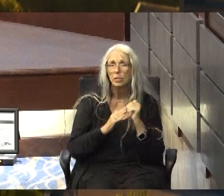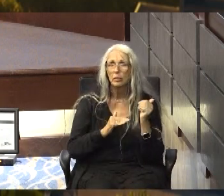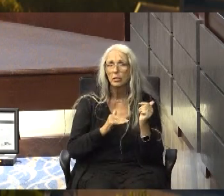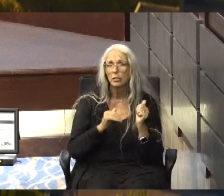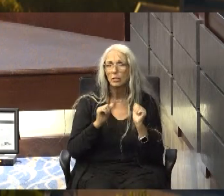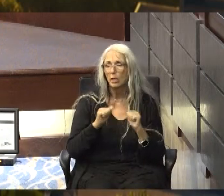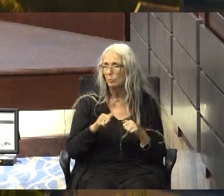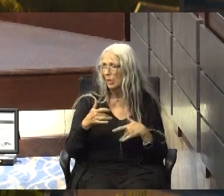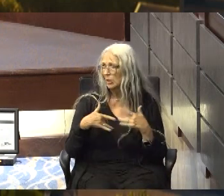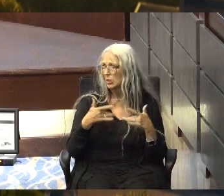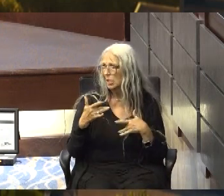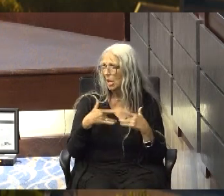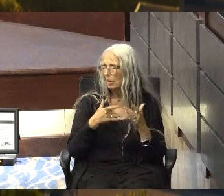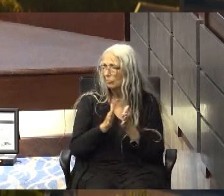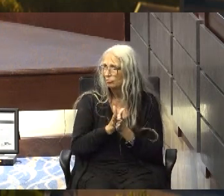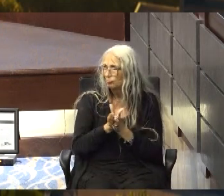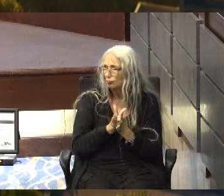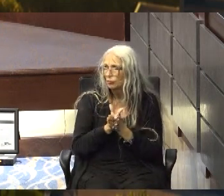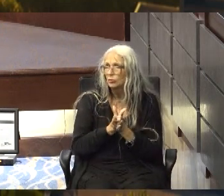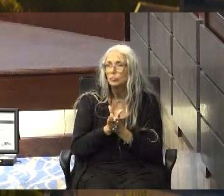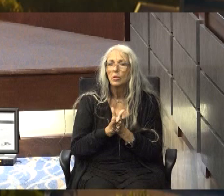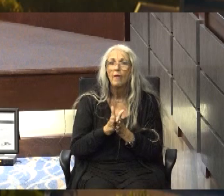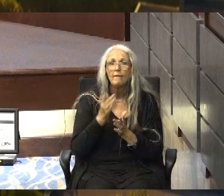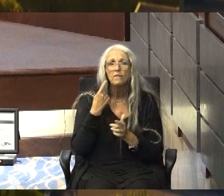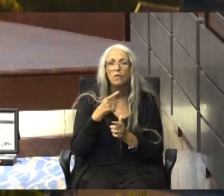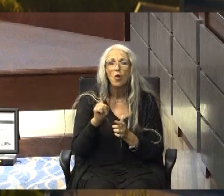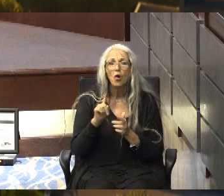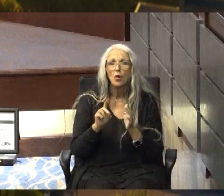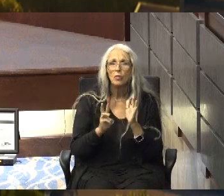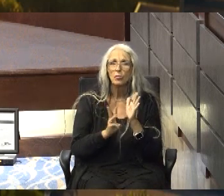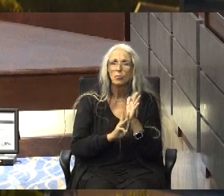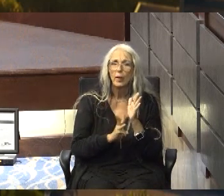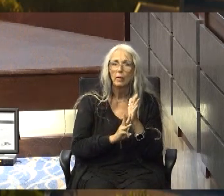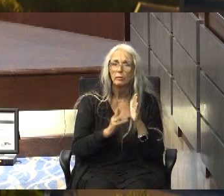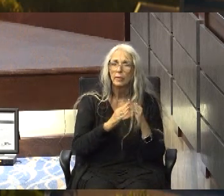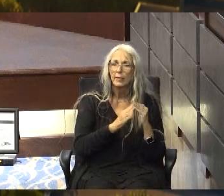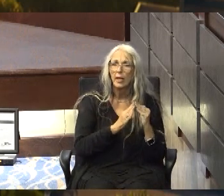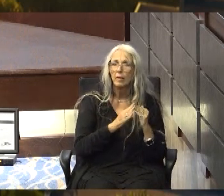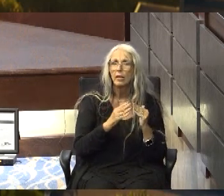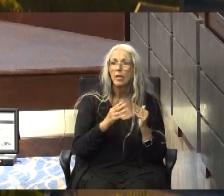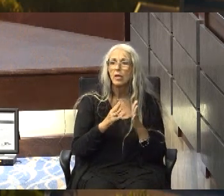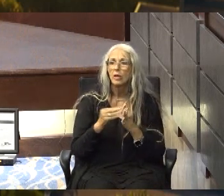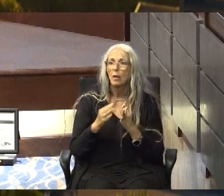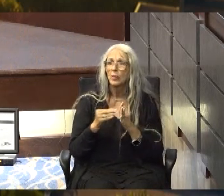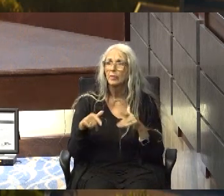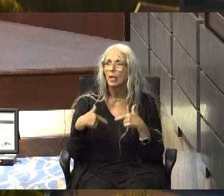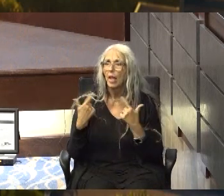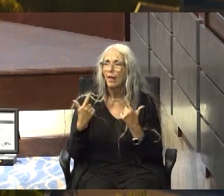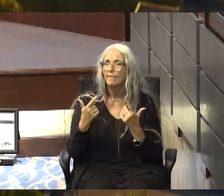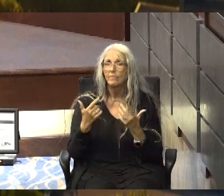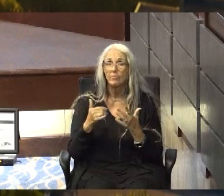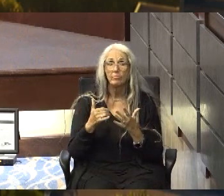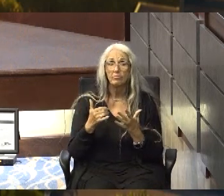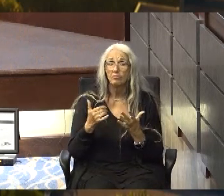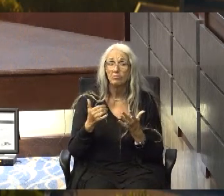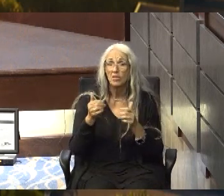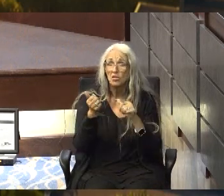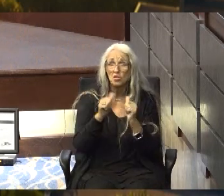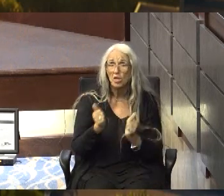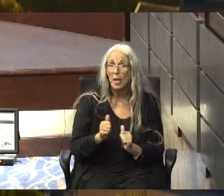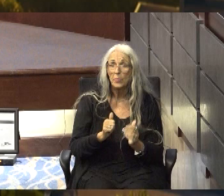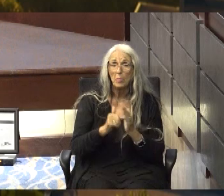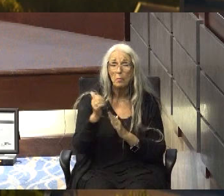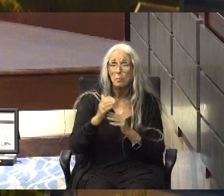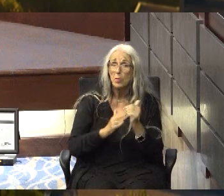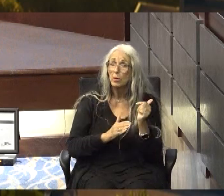be an exciting and vibrant contribution to downtown Waco, and one that echoes the life that's here already. The shape of the building is